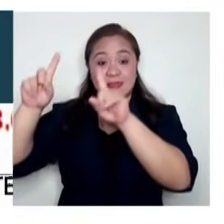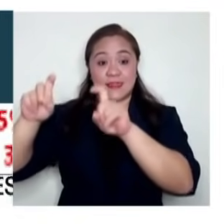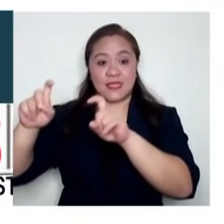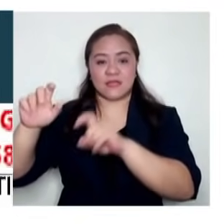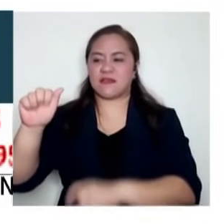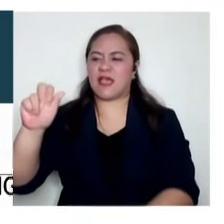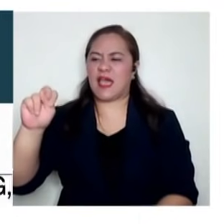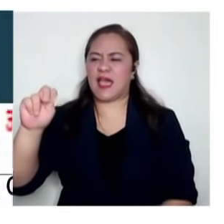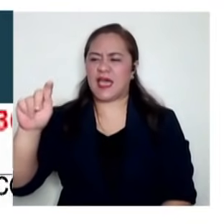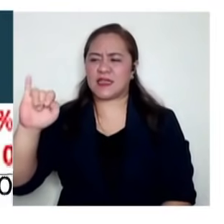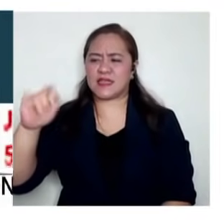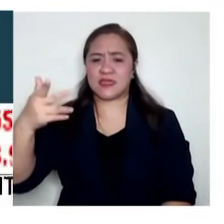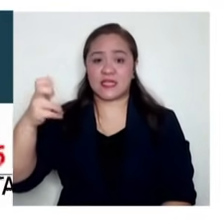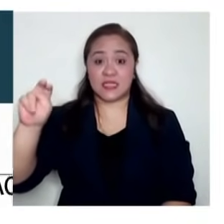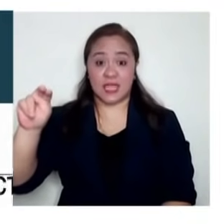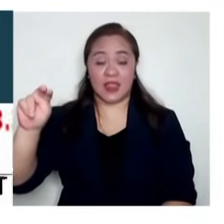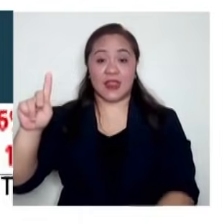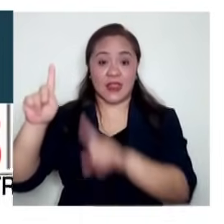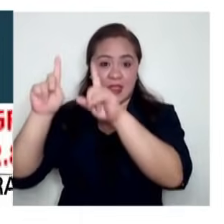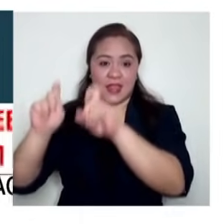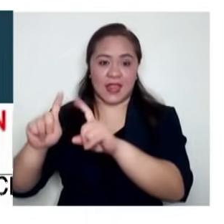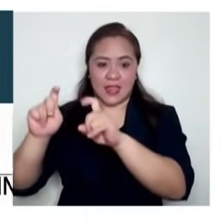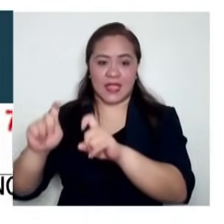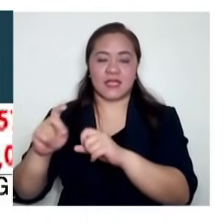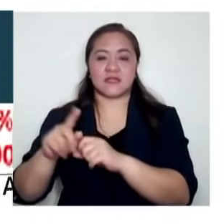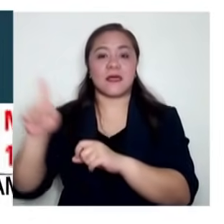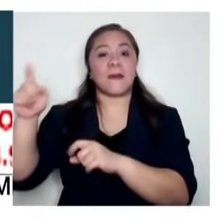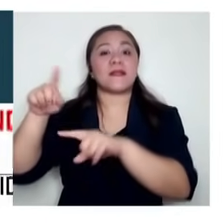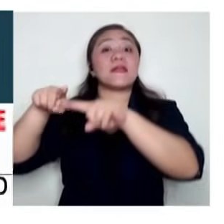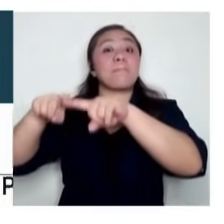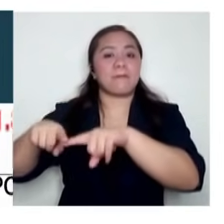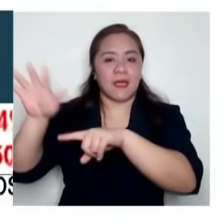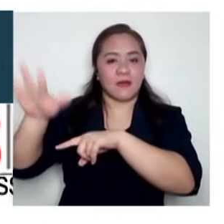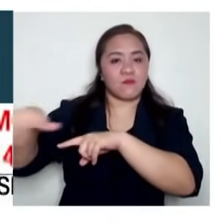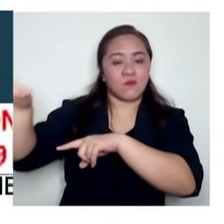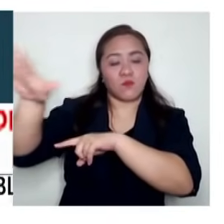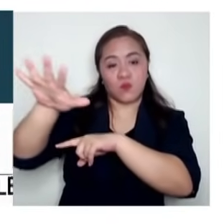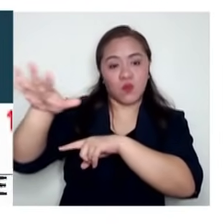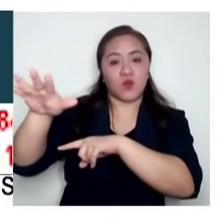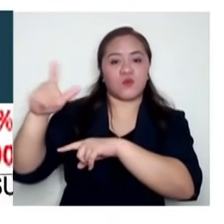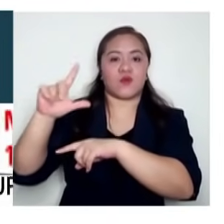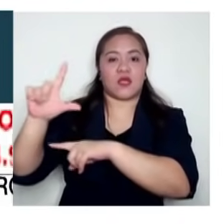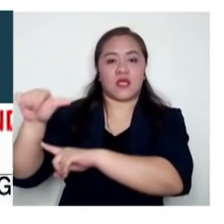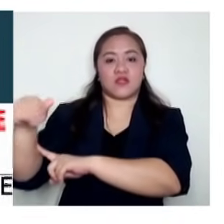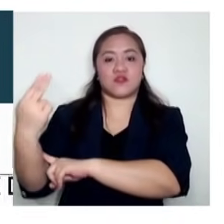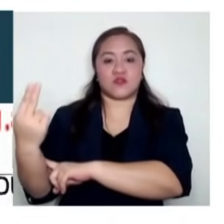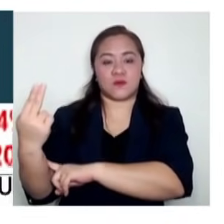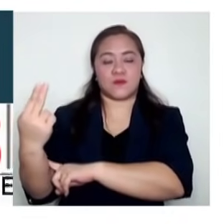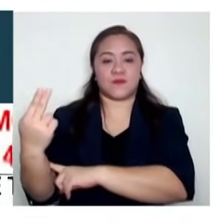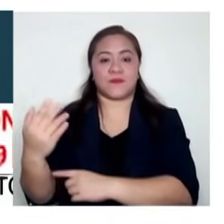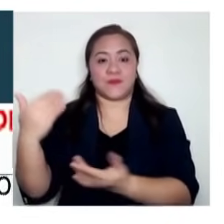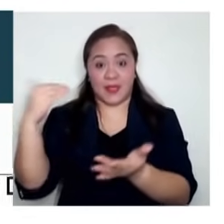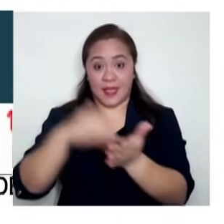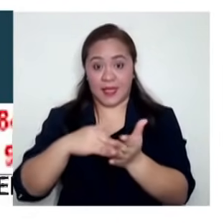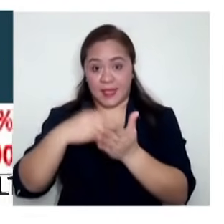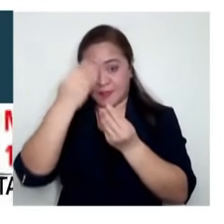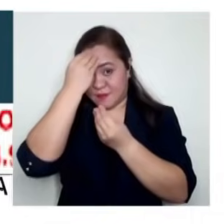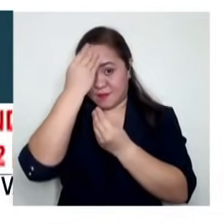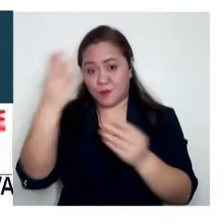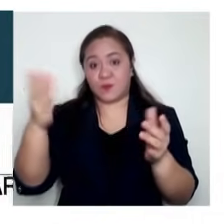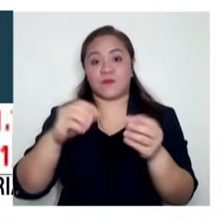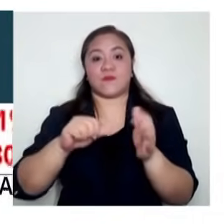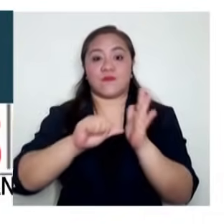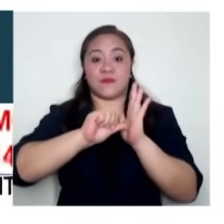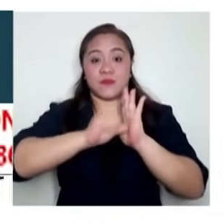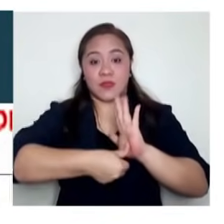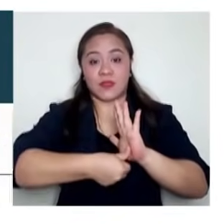had antigen tests and the others based on LGU protocols. But as again, I want to reiterate our requirements